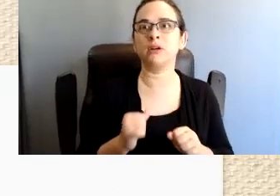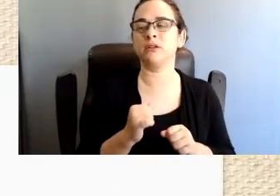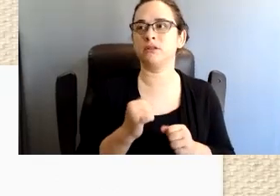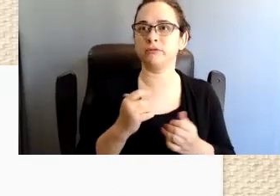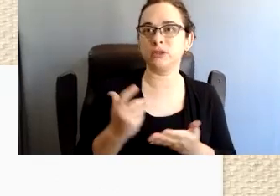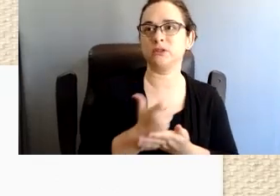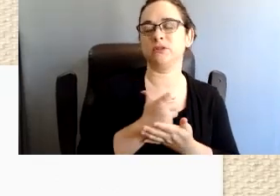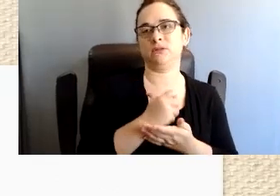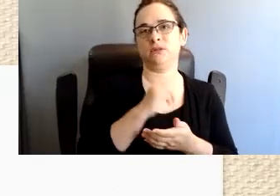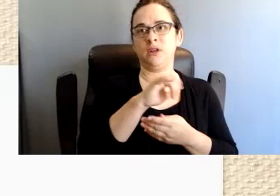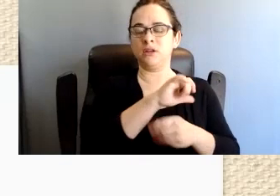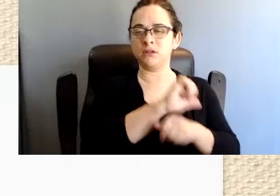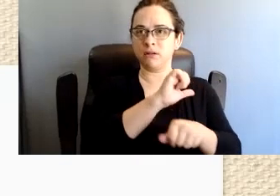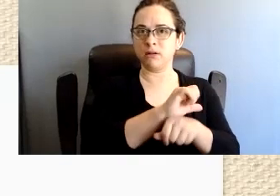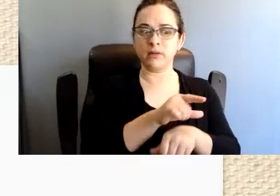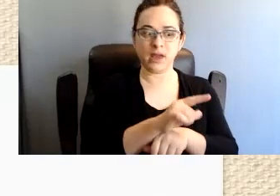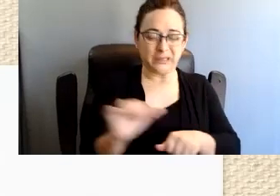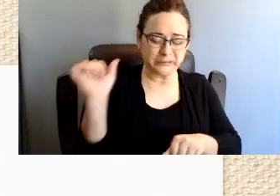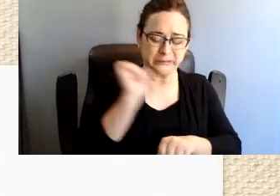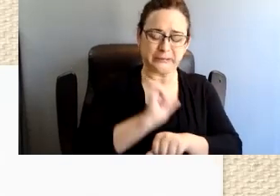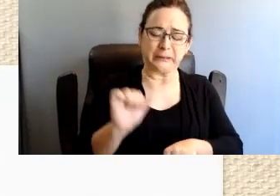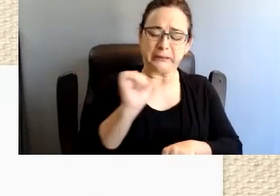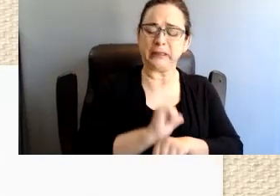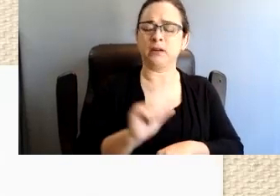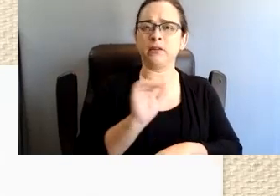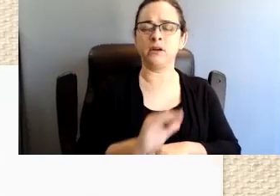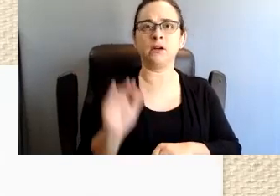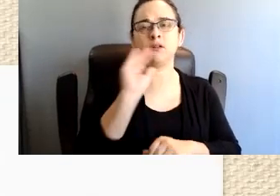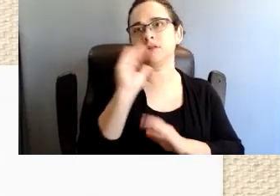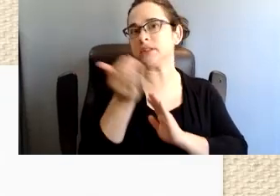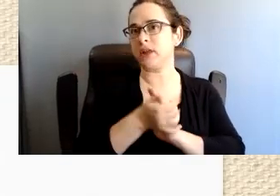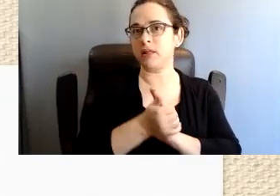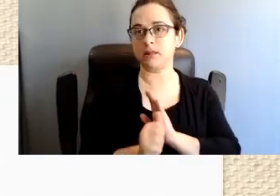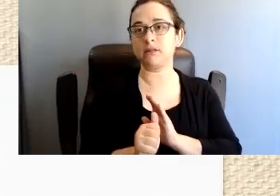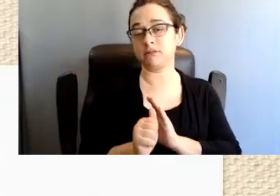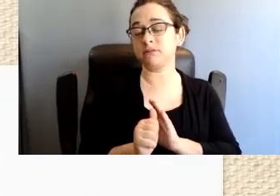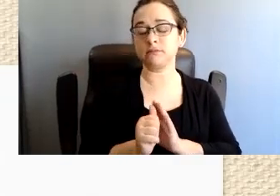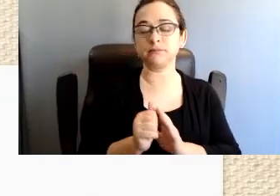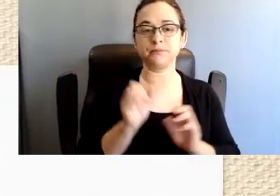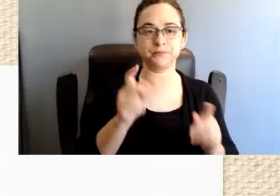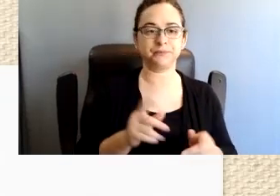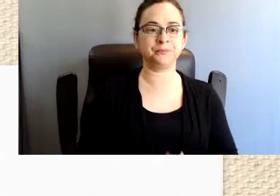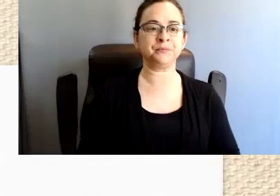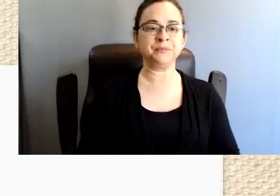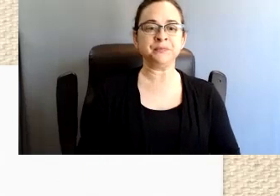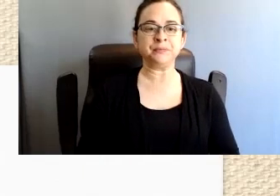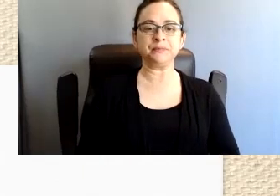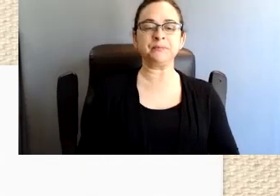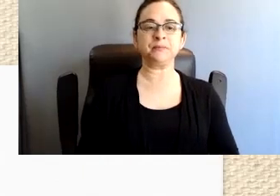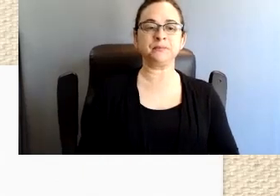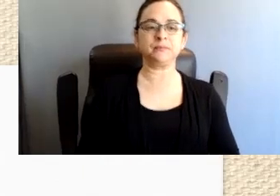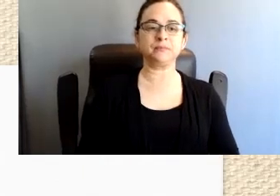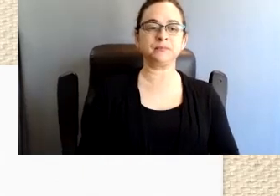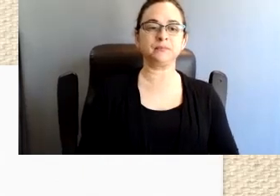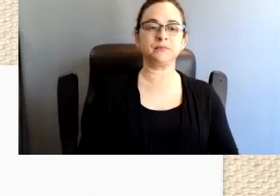working because of our skills and because we're learning them and that's how we go, okay? Okay, and undocumented